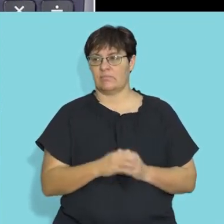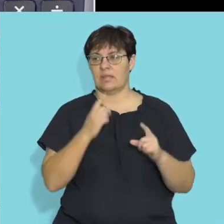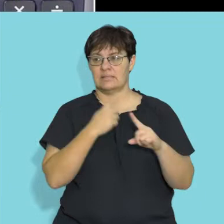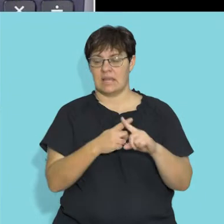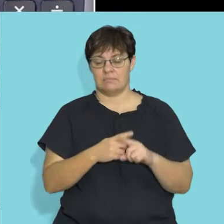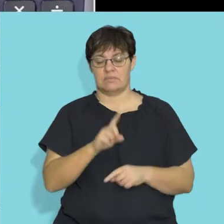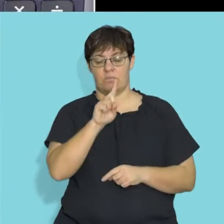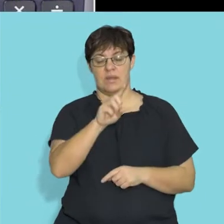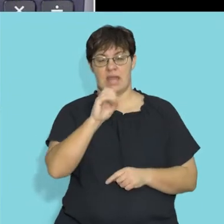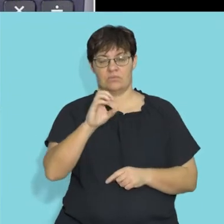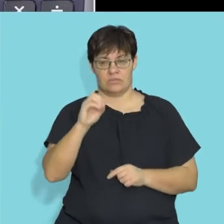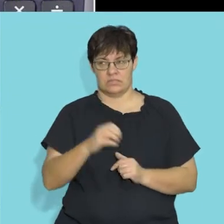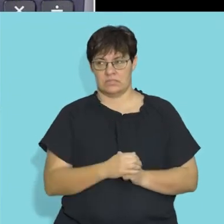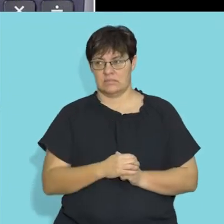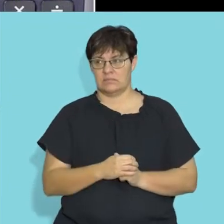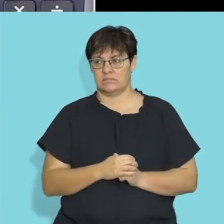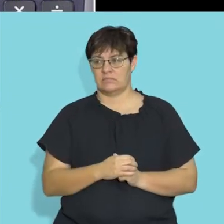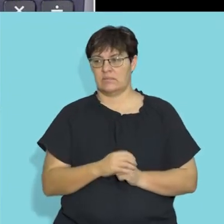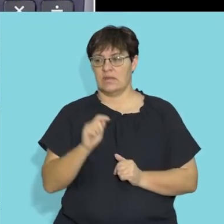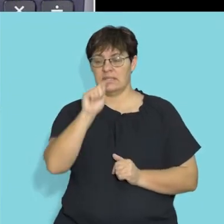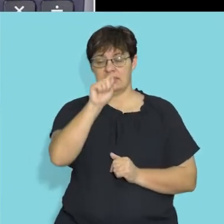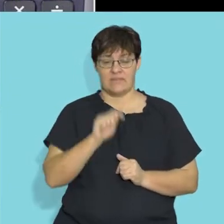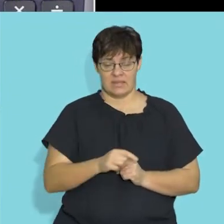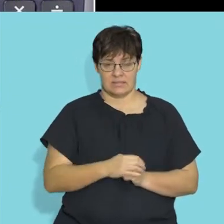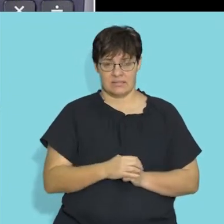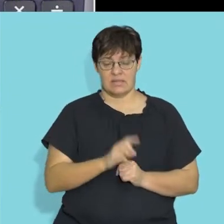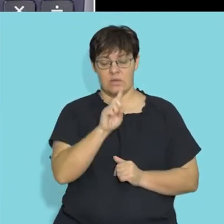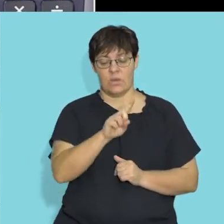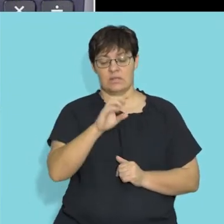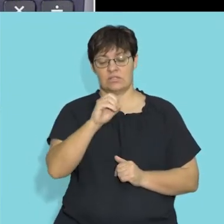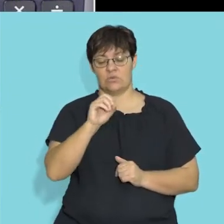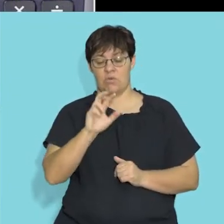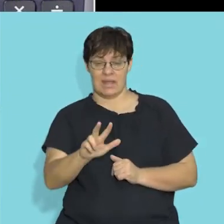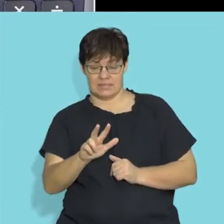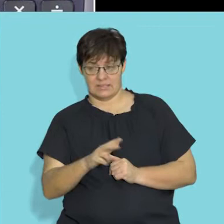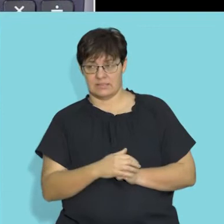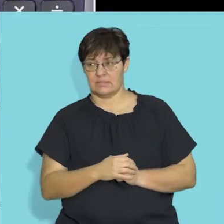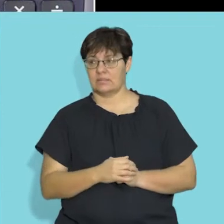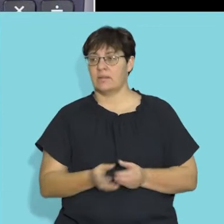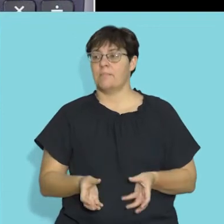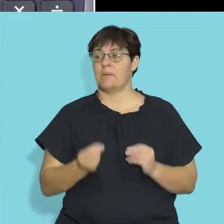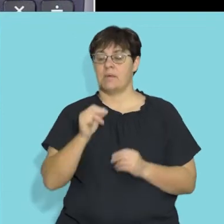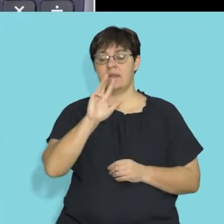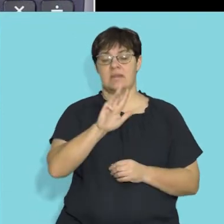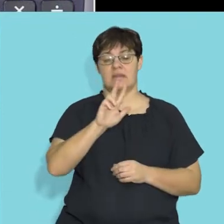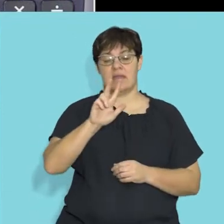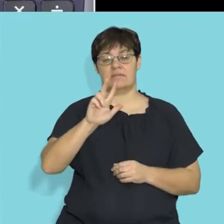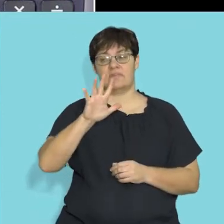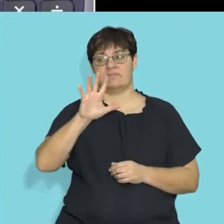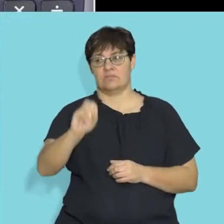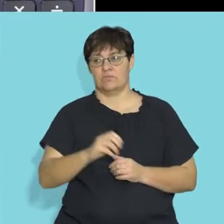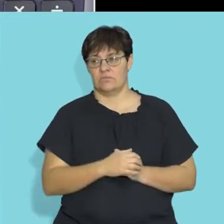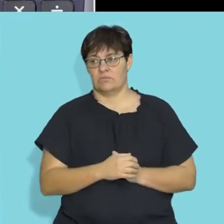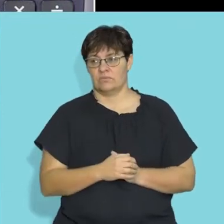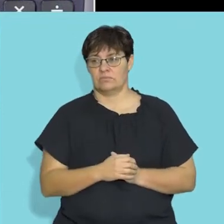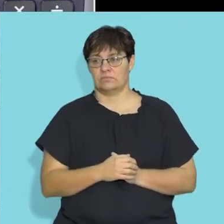10638, which is that, times 100, okay, divided by 108, and that will